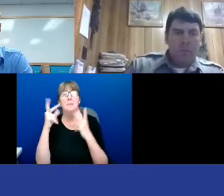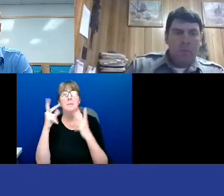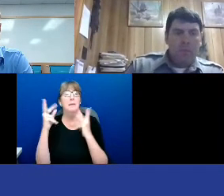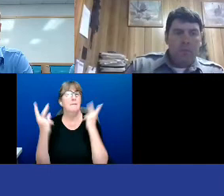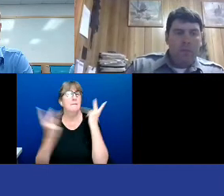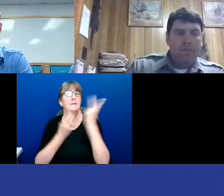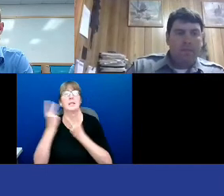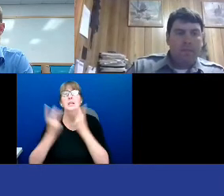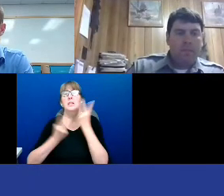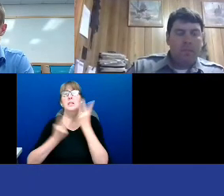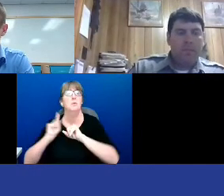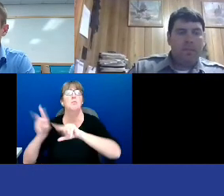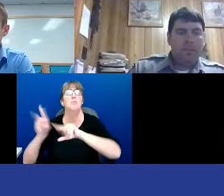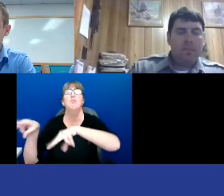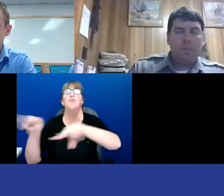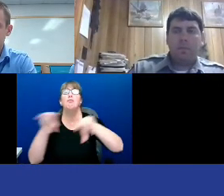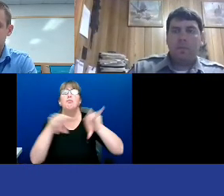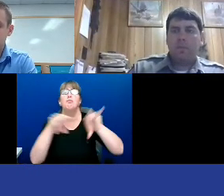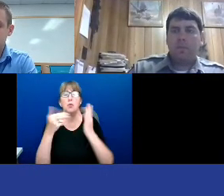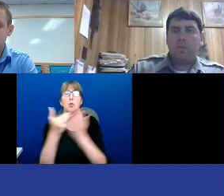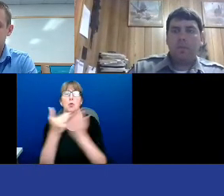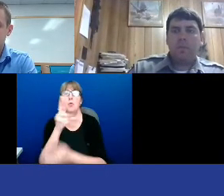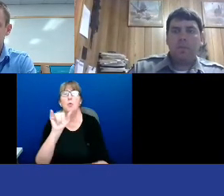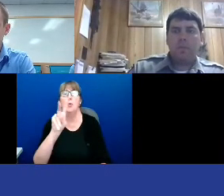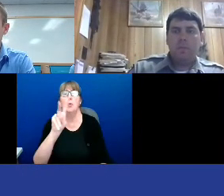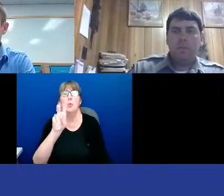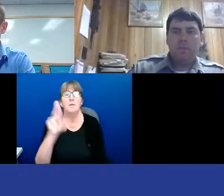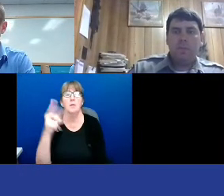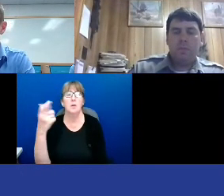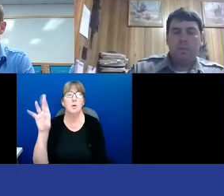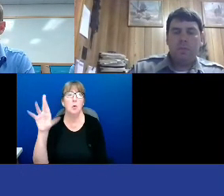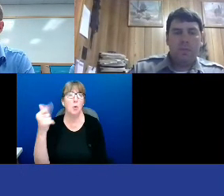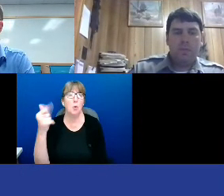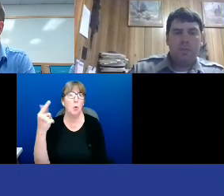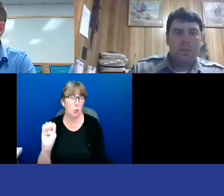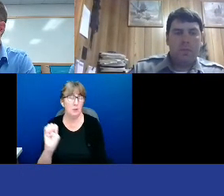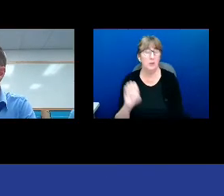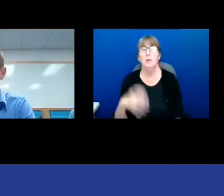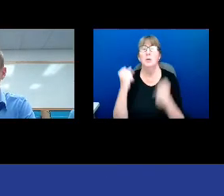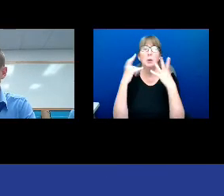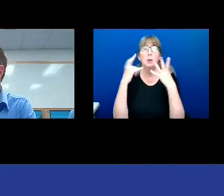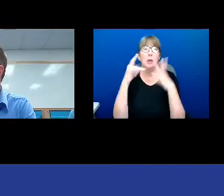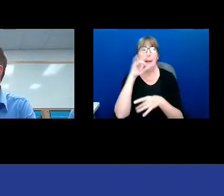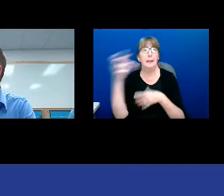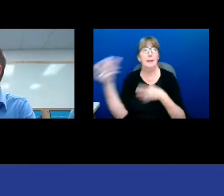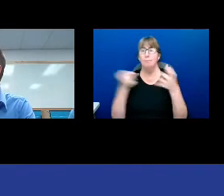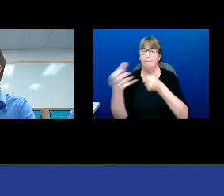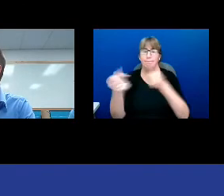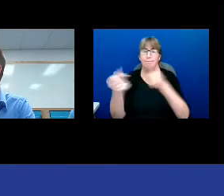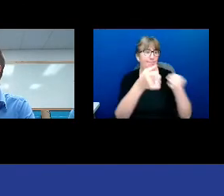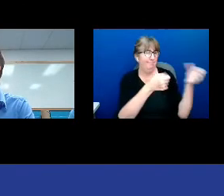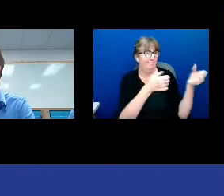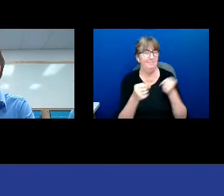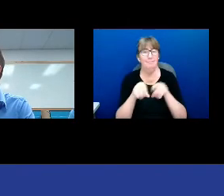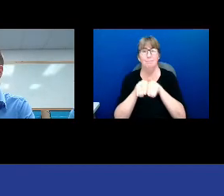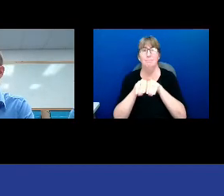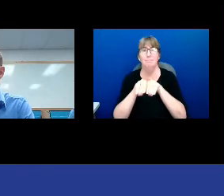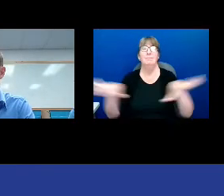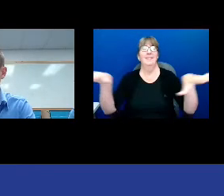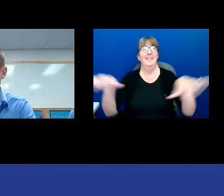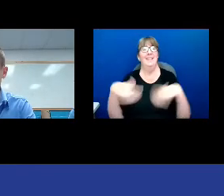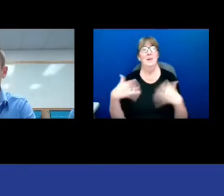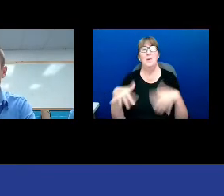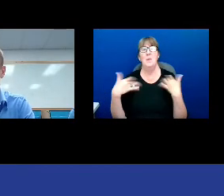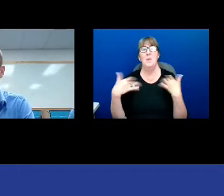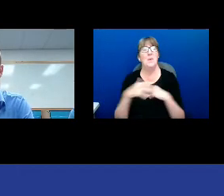River Gorge. So he got a lot of kids out quickly. So I'd ask Adam to talk a little bit about how he was